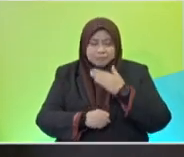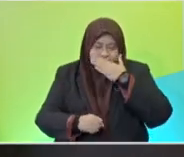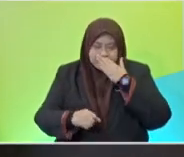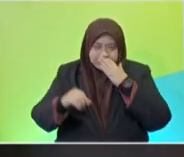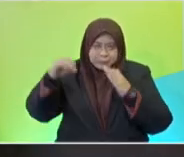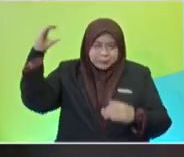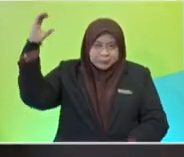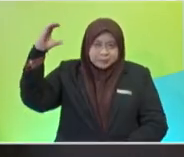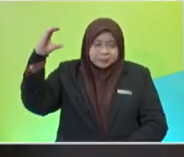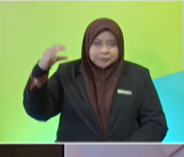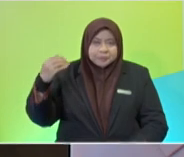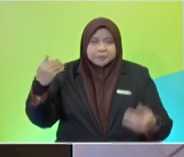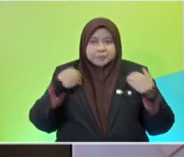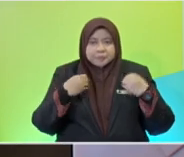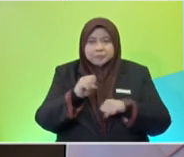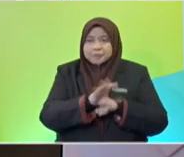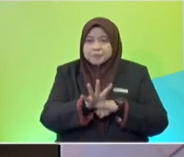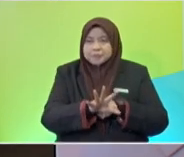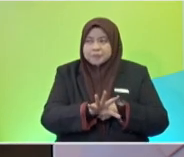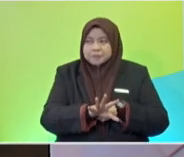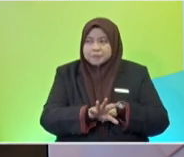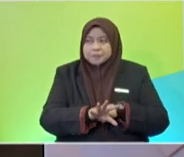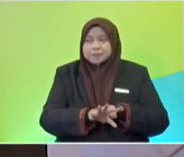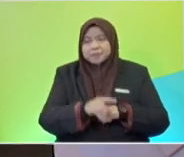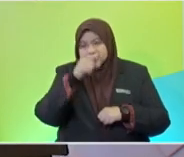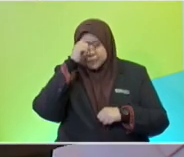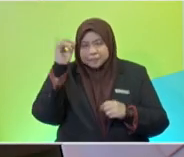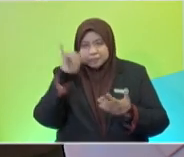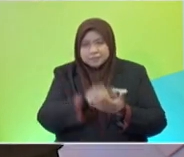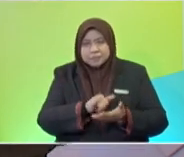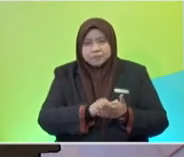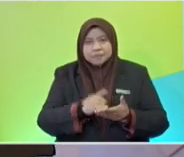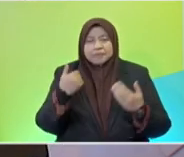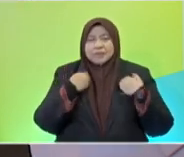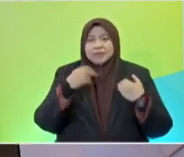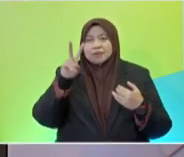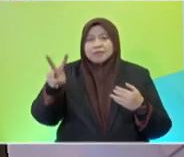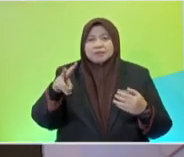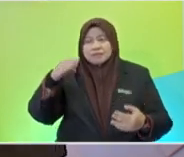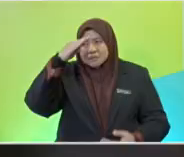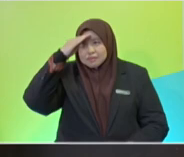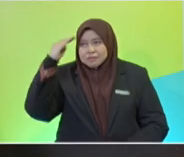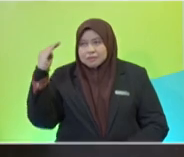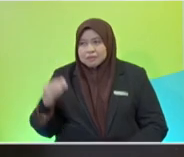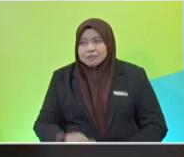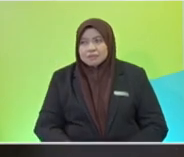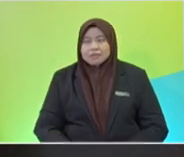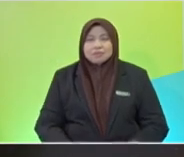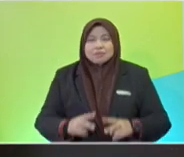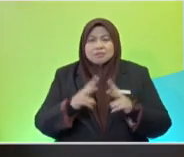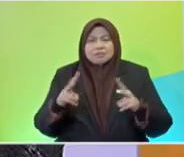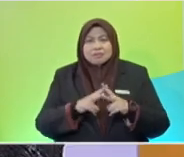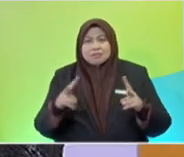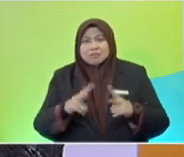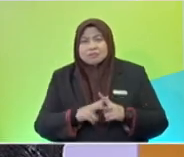have two torchlights. So that's why they have two shadows. Wow, what an interesting lesson it has been. But before